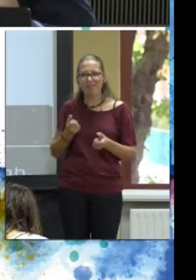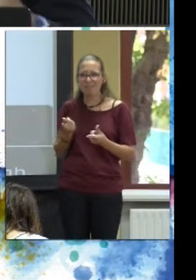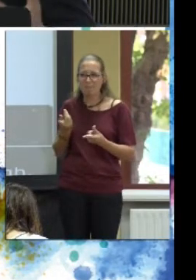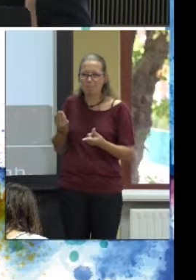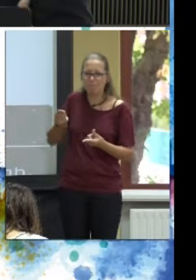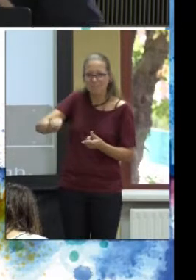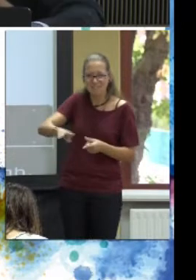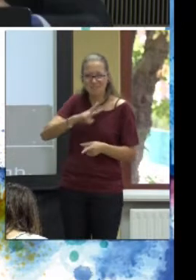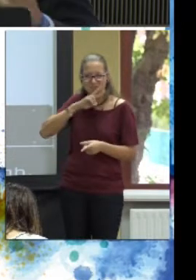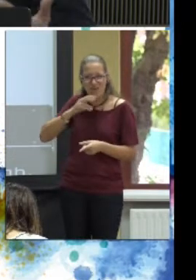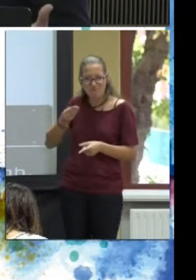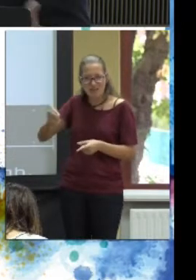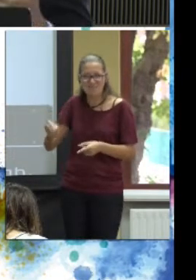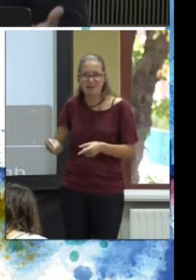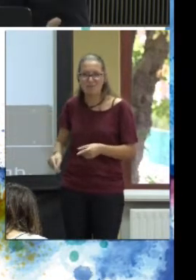but